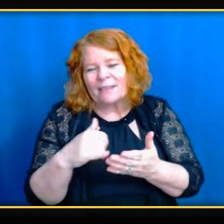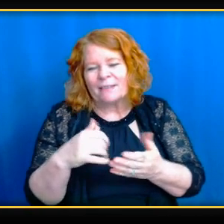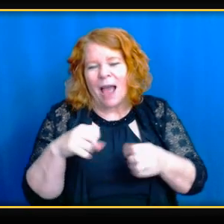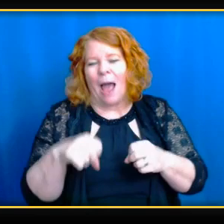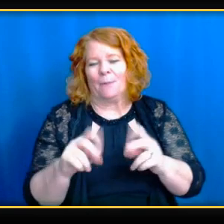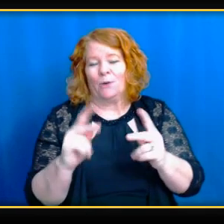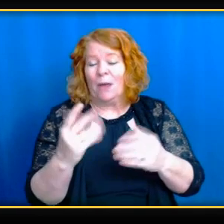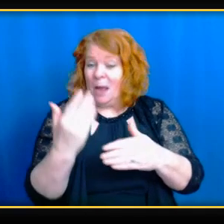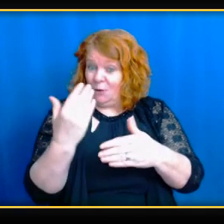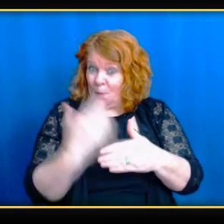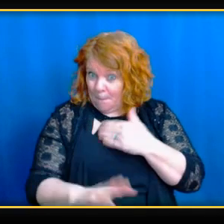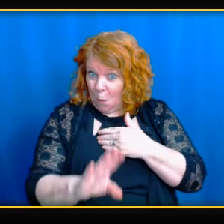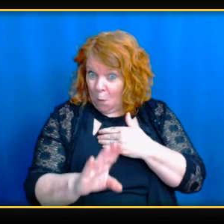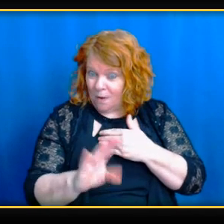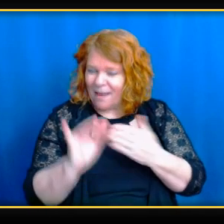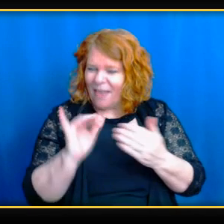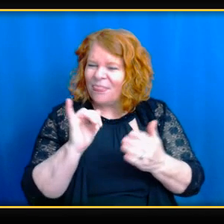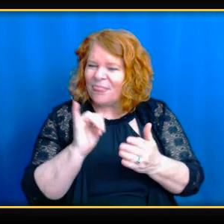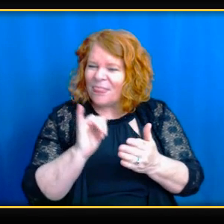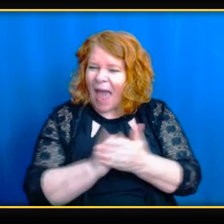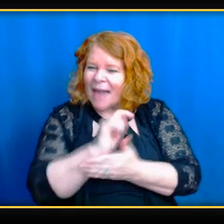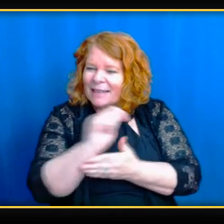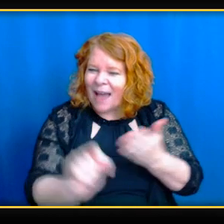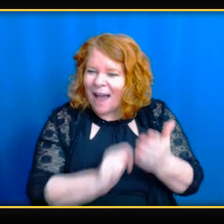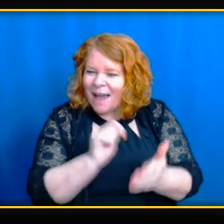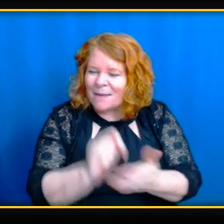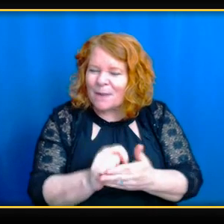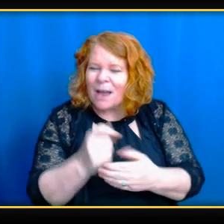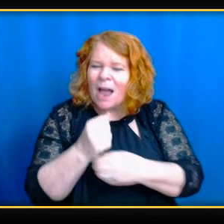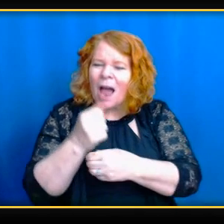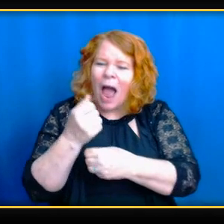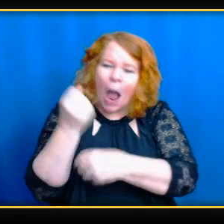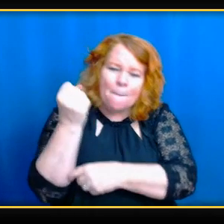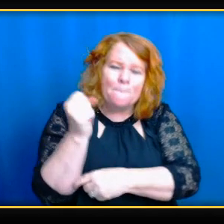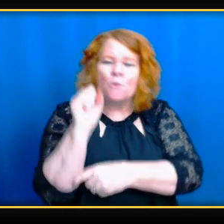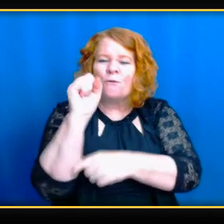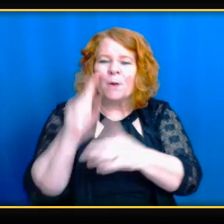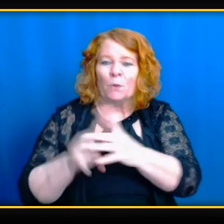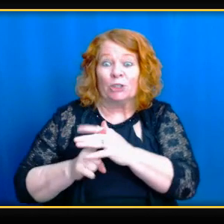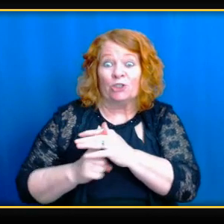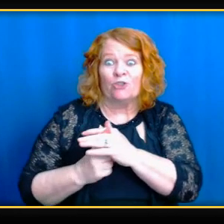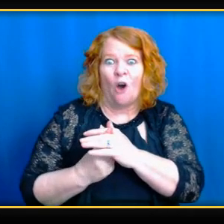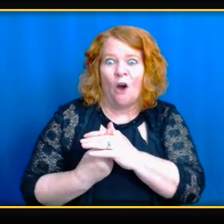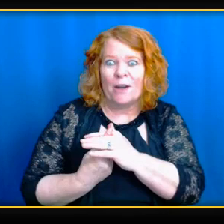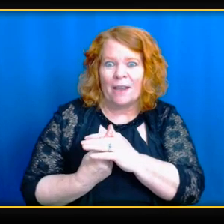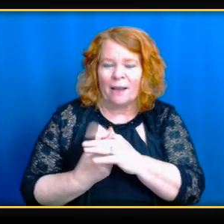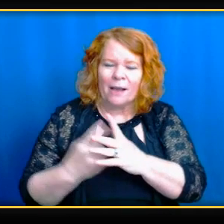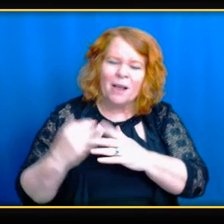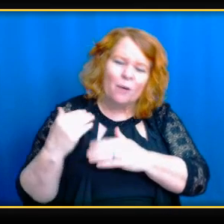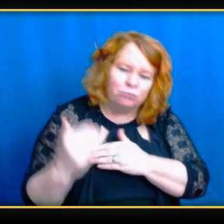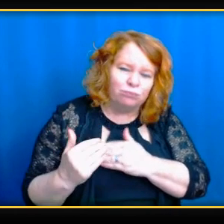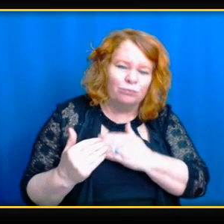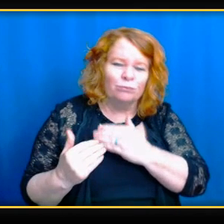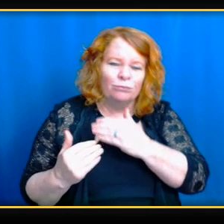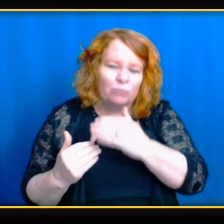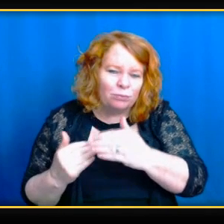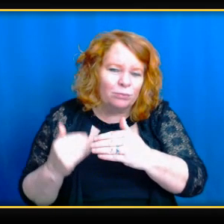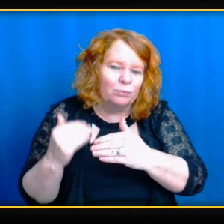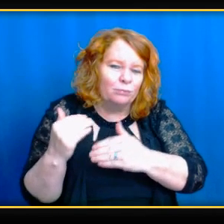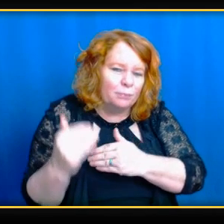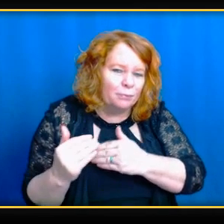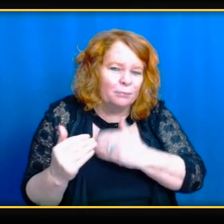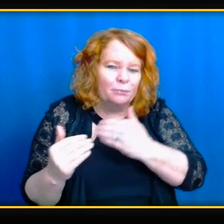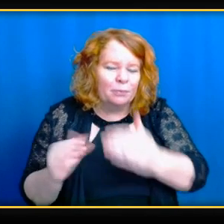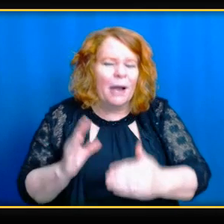when our movement was really emerging, and that we were able to really bring the vision